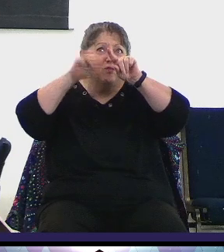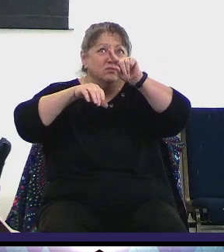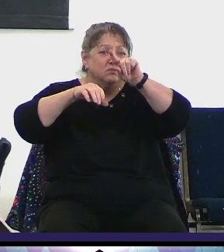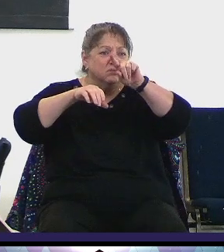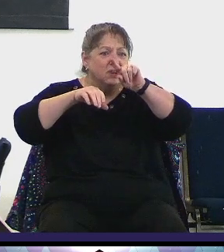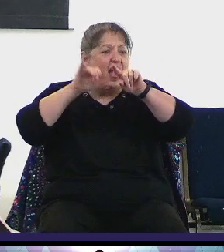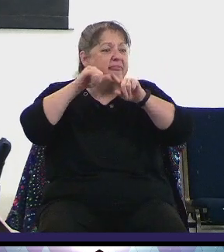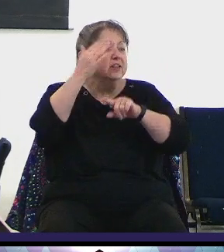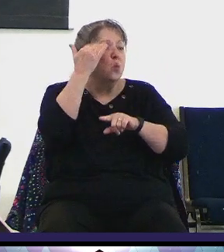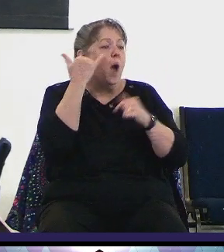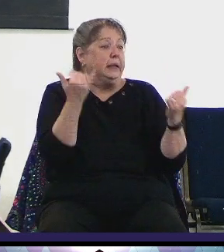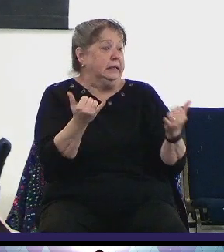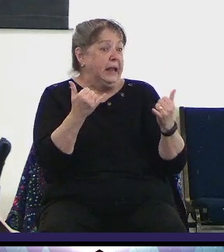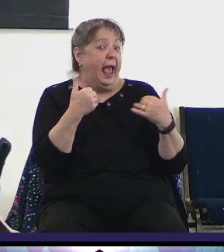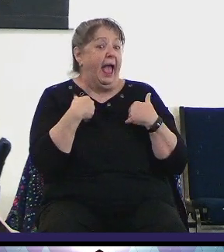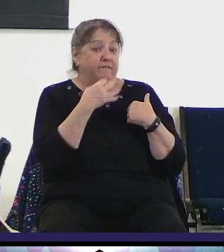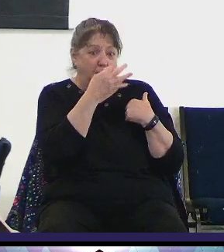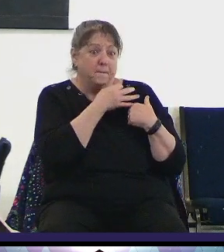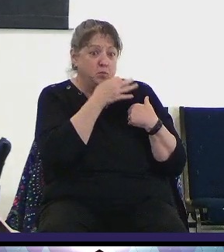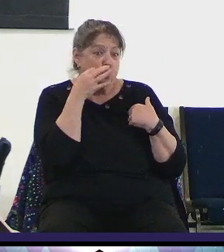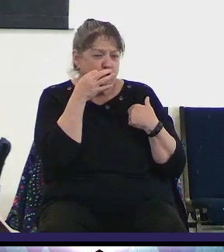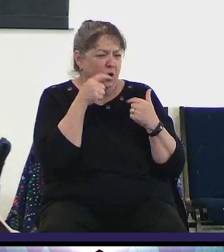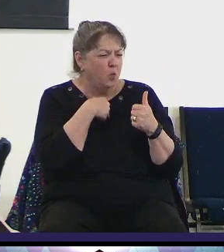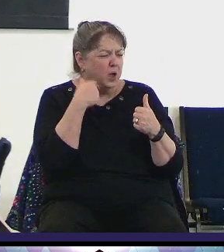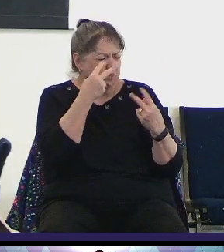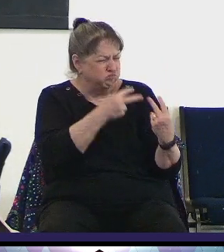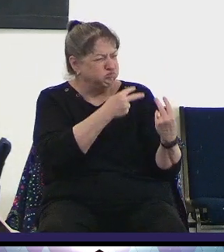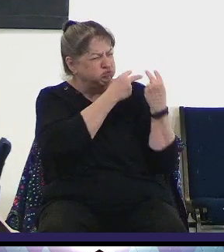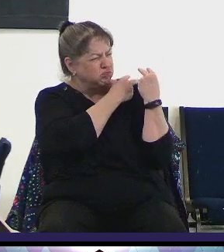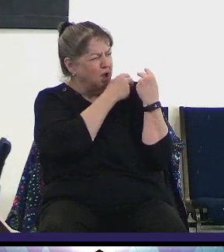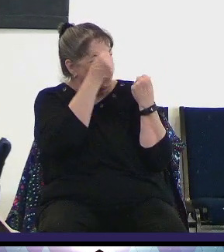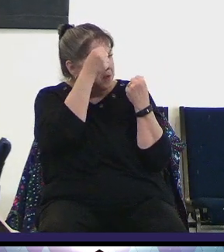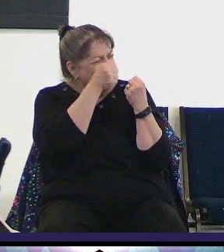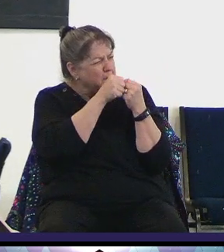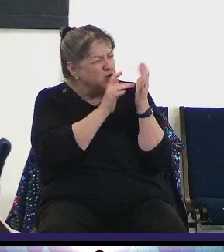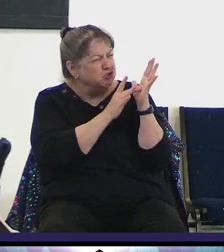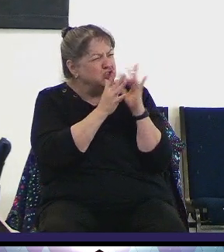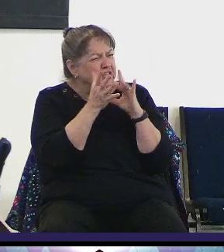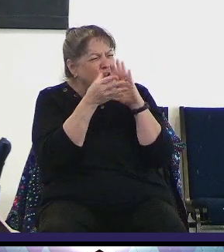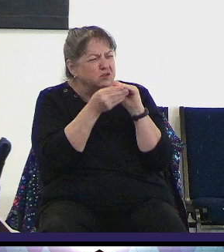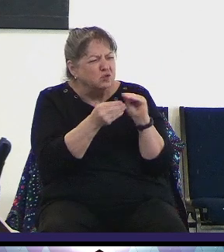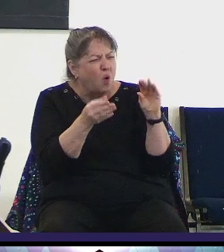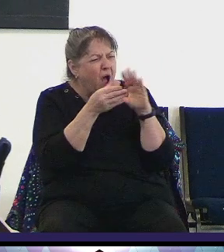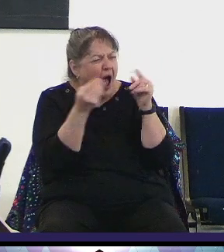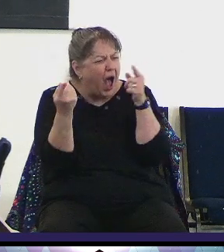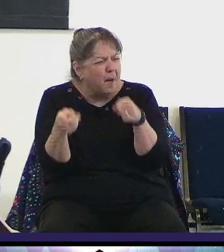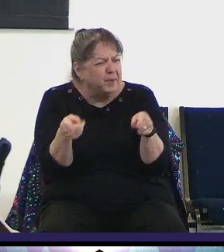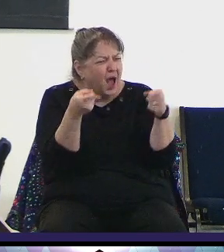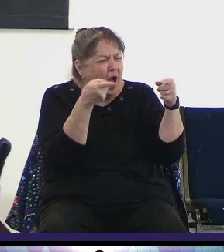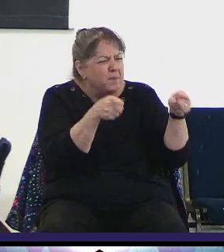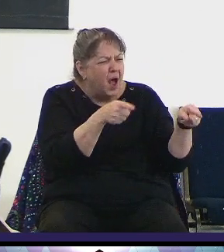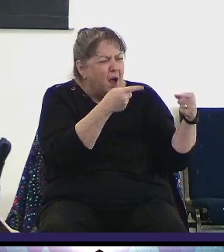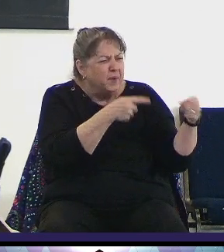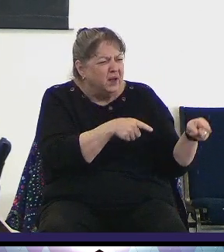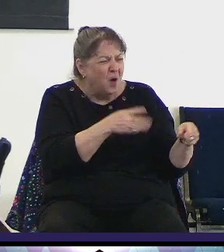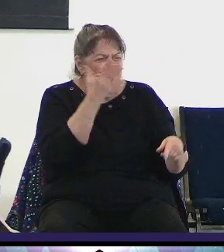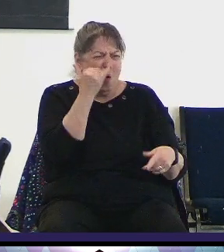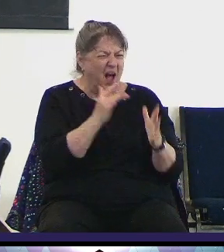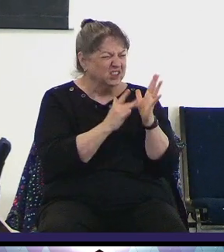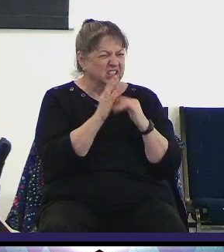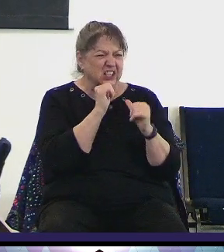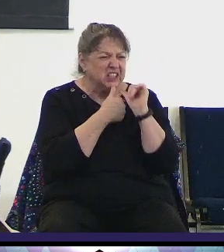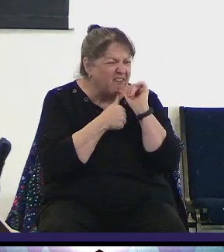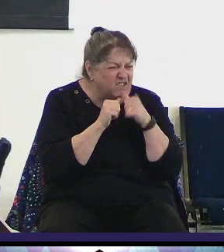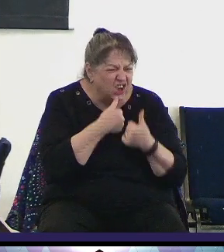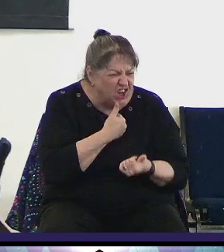communion service, to remember the suffering that Jesus did on our behalf. It's not something we deserved,